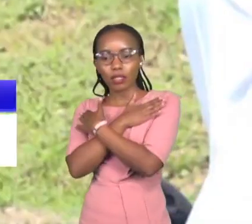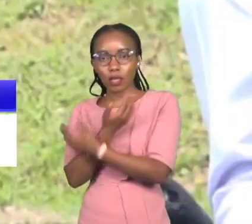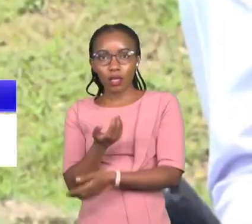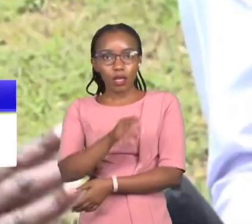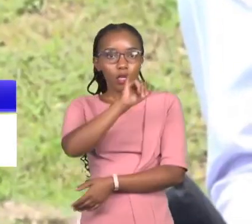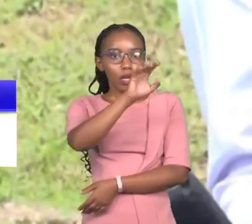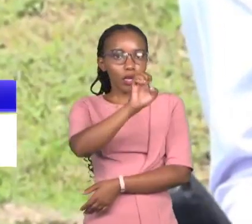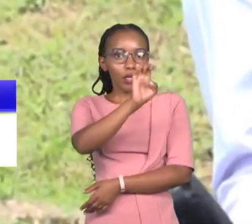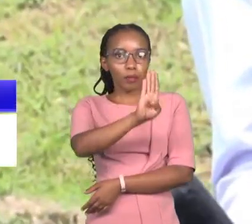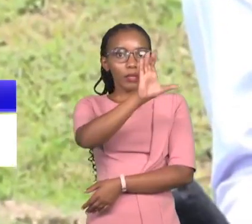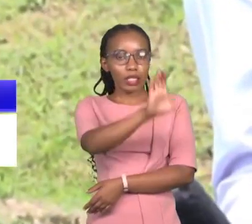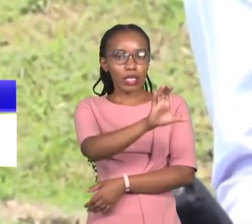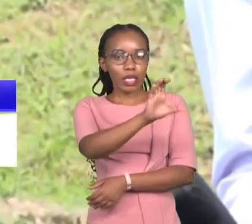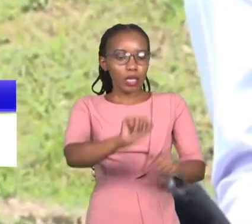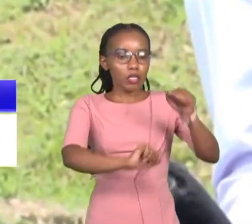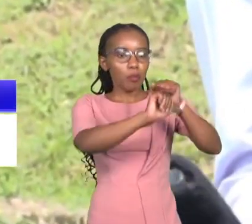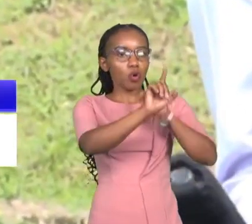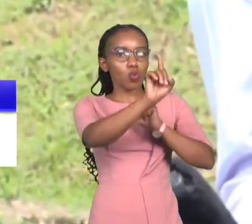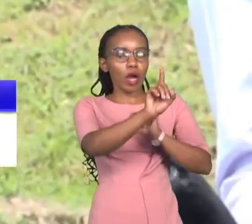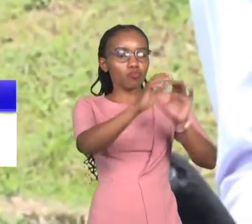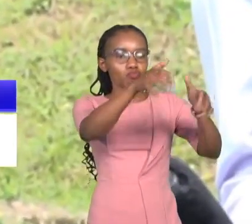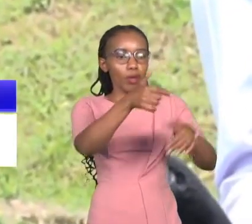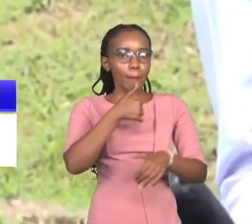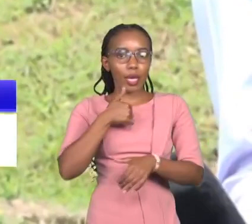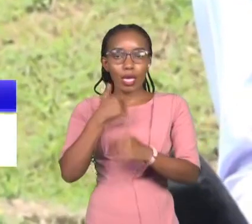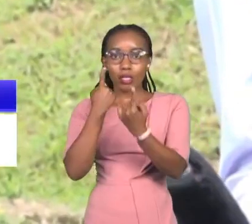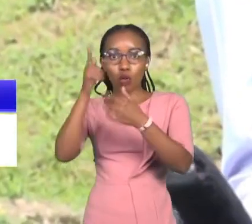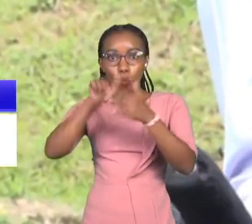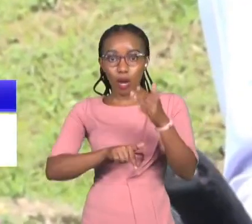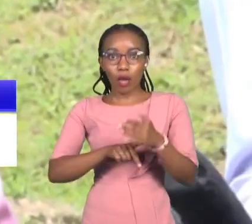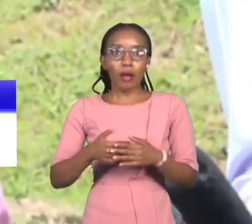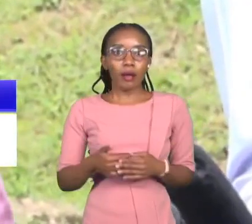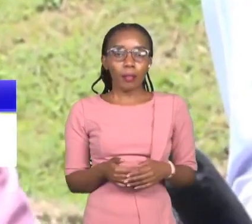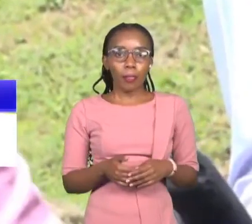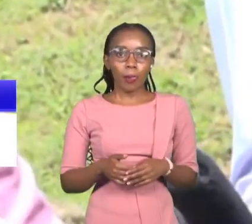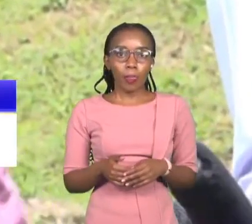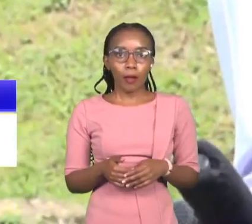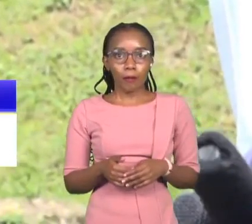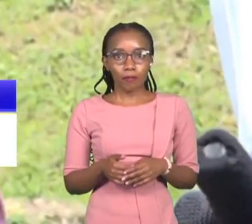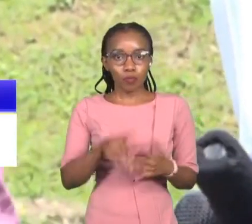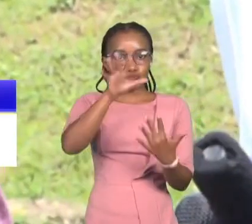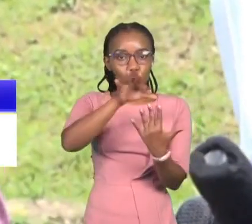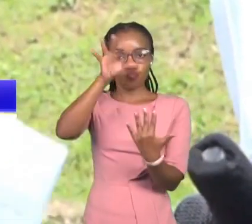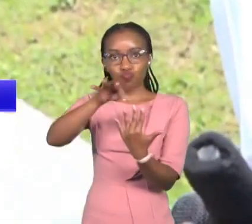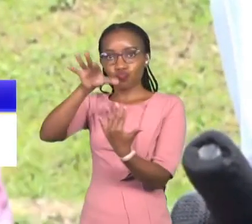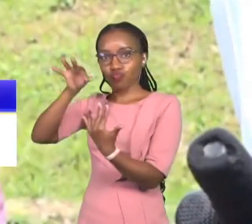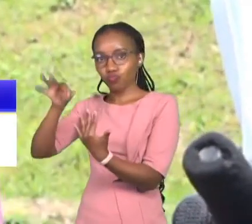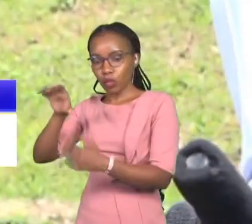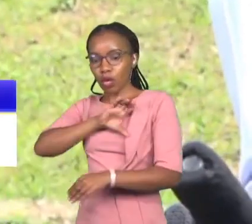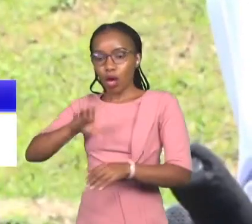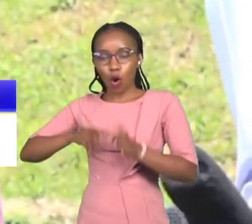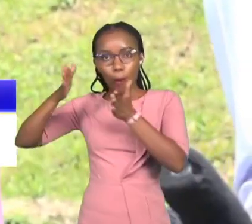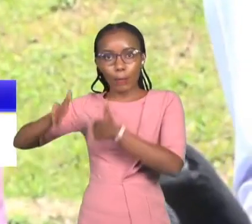ile ya kulalia upande moja. So mimi ningependa kusema ni lazima hiyo panel ambayo inaenda kuchagua wale makomishoners